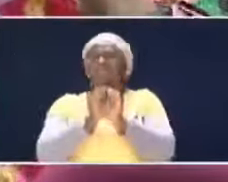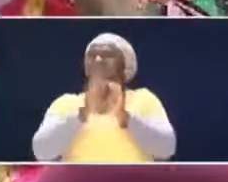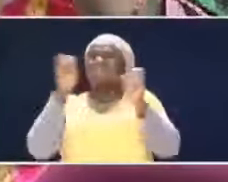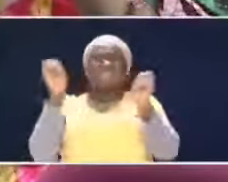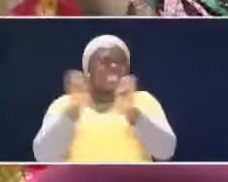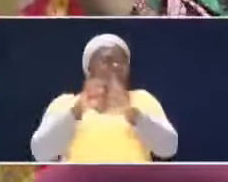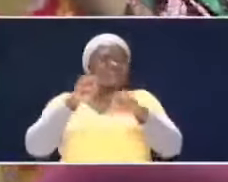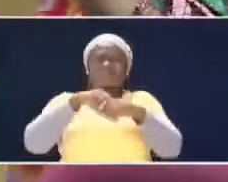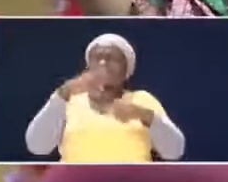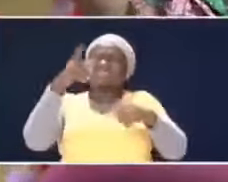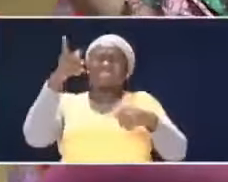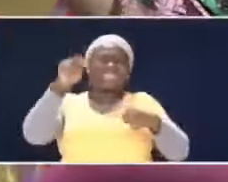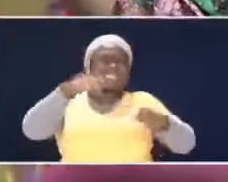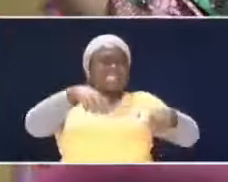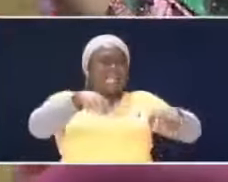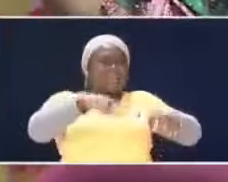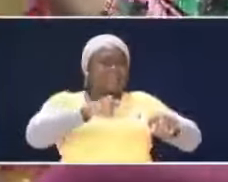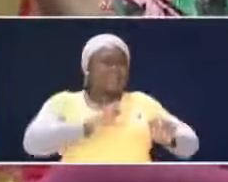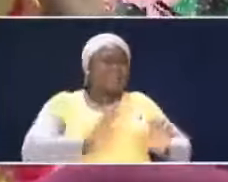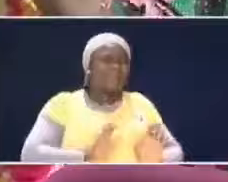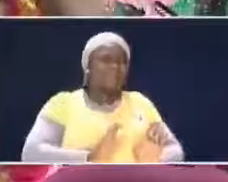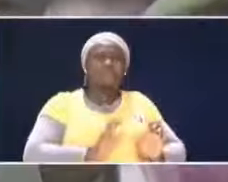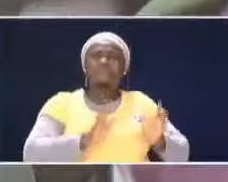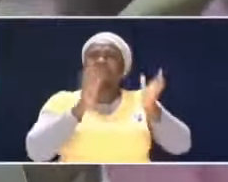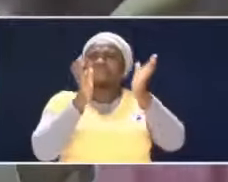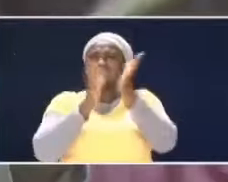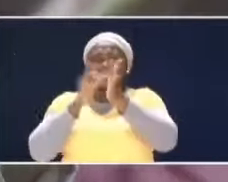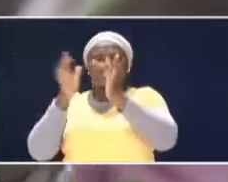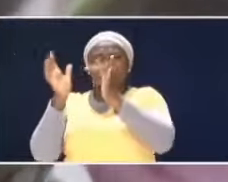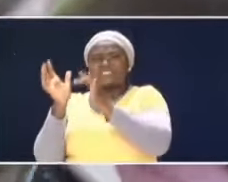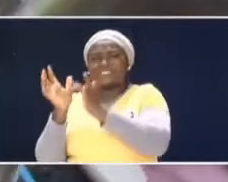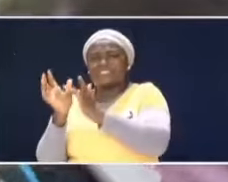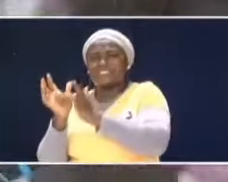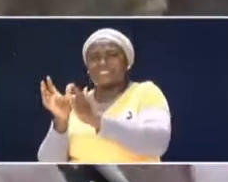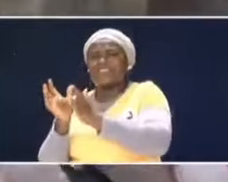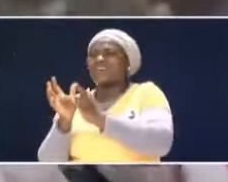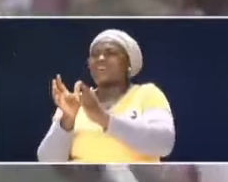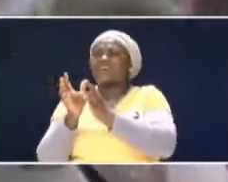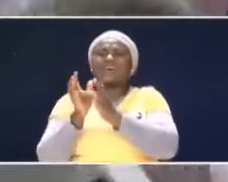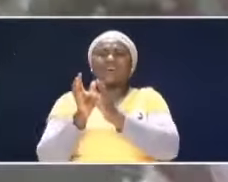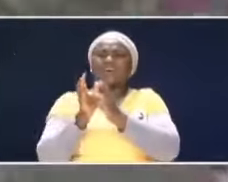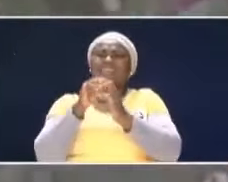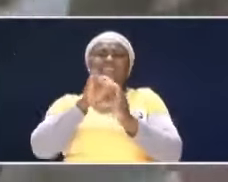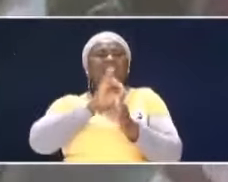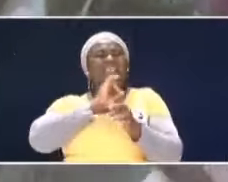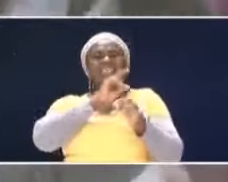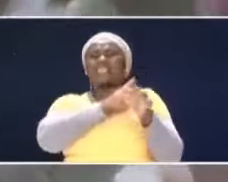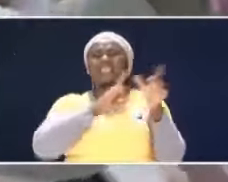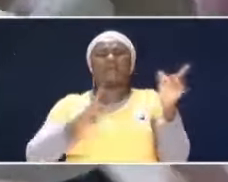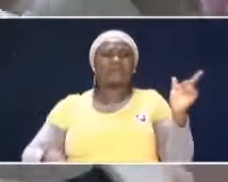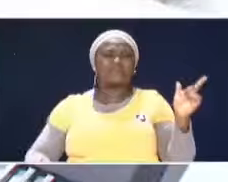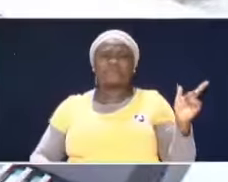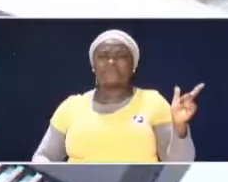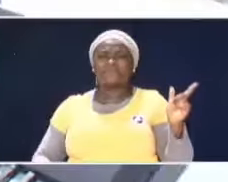captive, even in the grave, even in the grave, even in the grave. Hey,